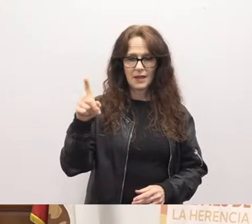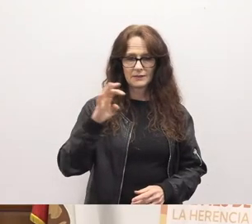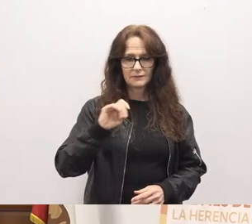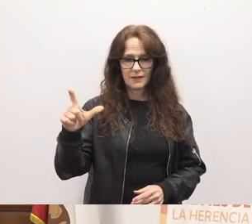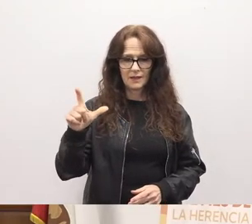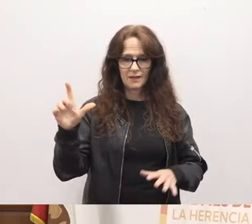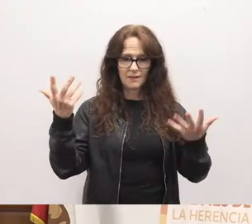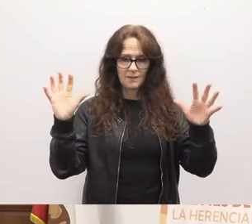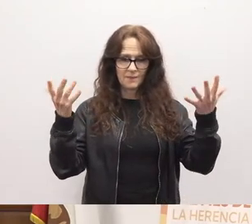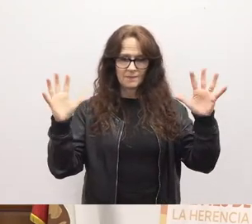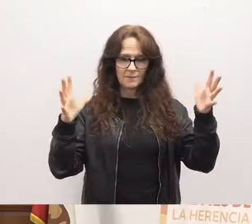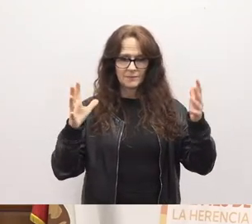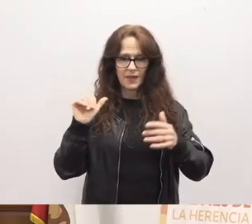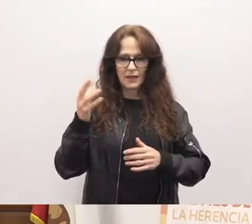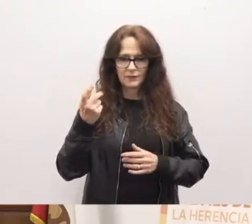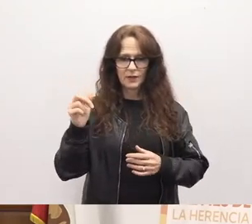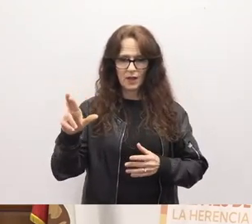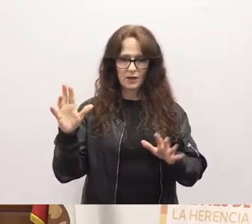Mr. Axel Aguilar.